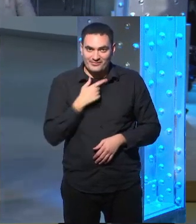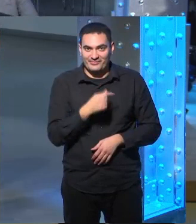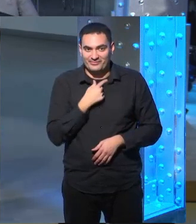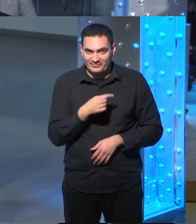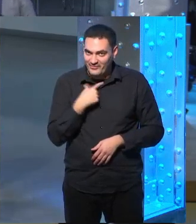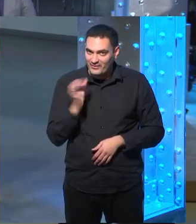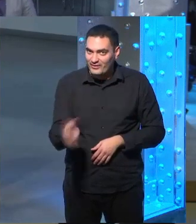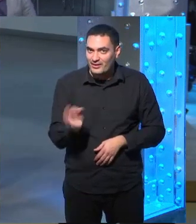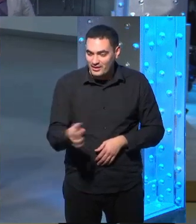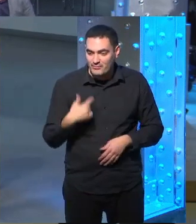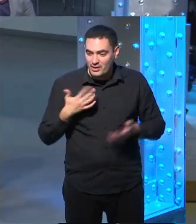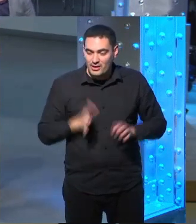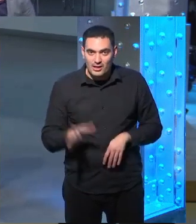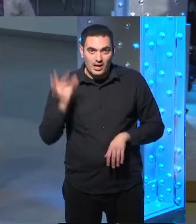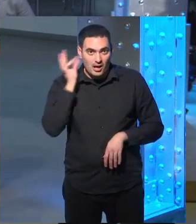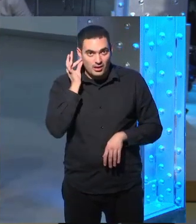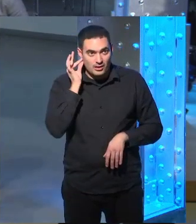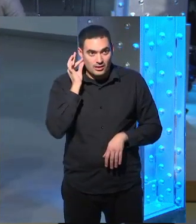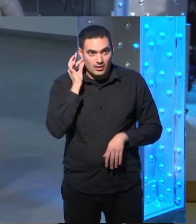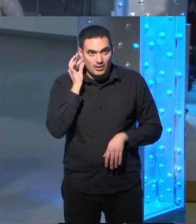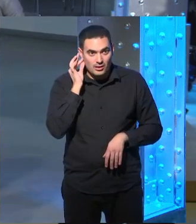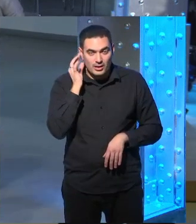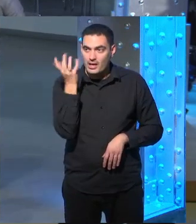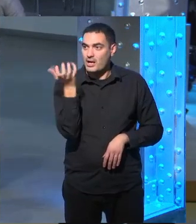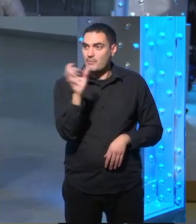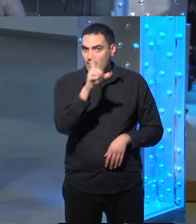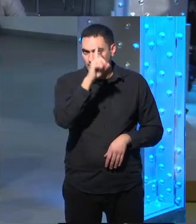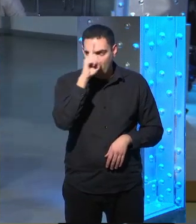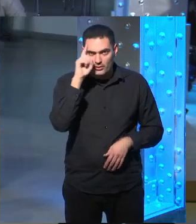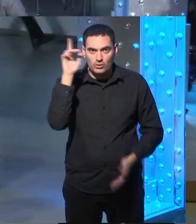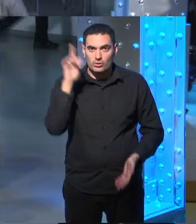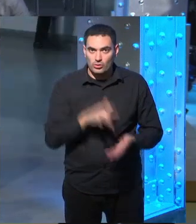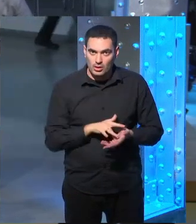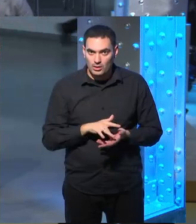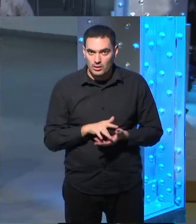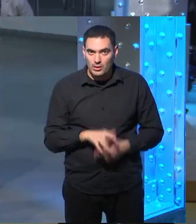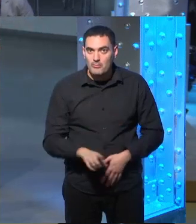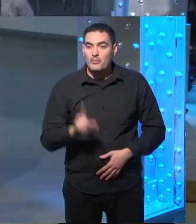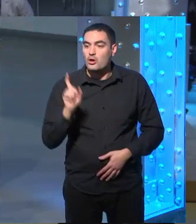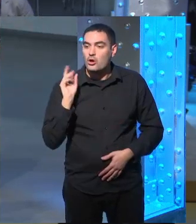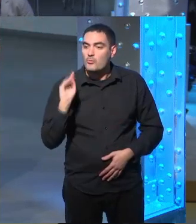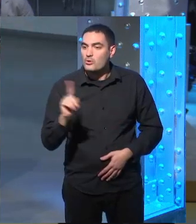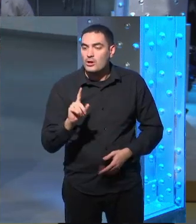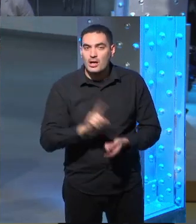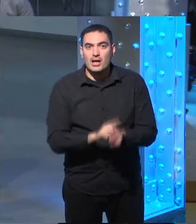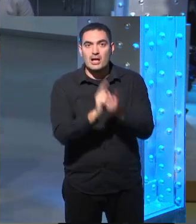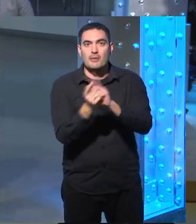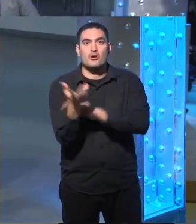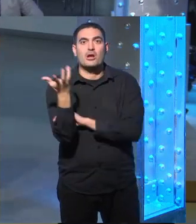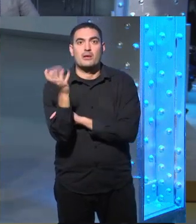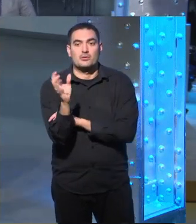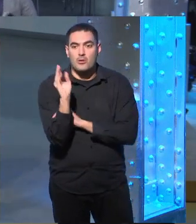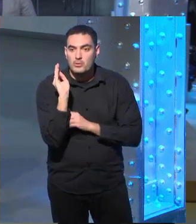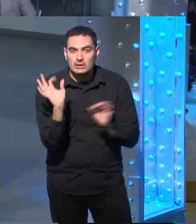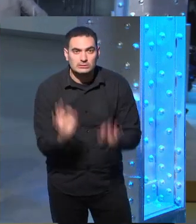the rivers in Madrid are, and as we all know, they are basically just a stream. For instance, my kid,